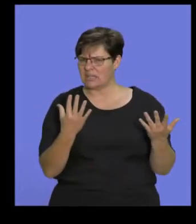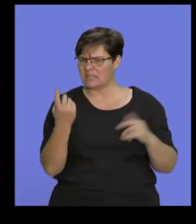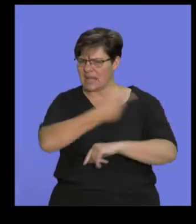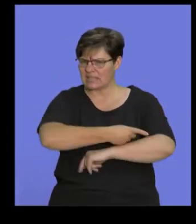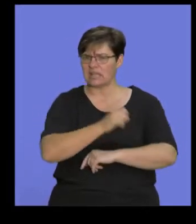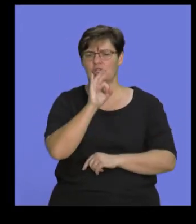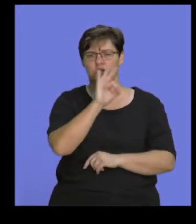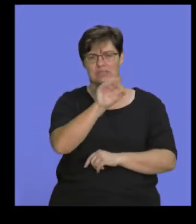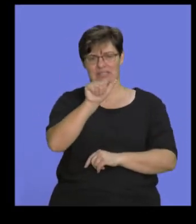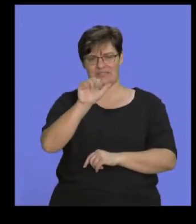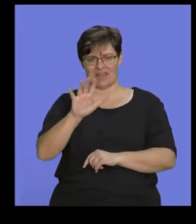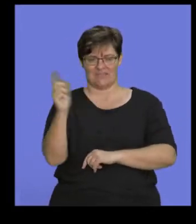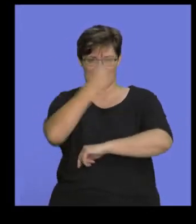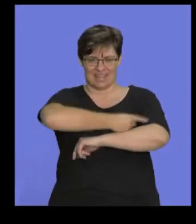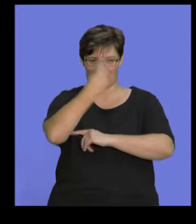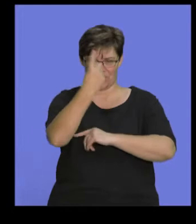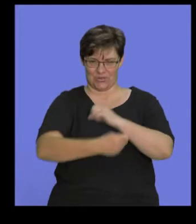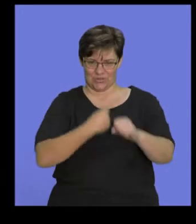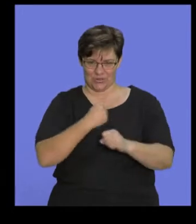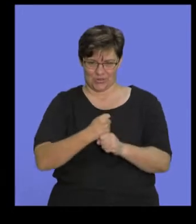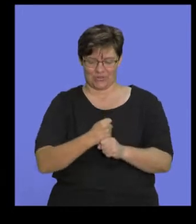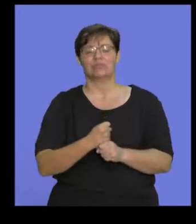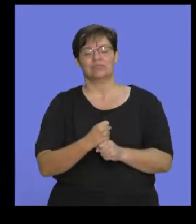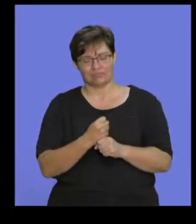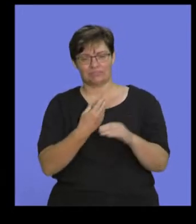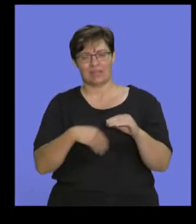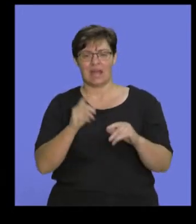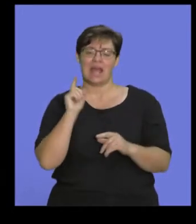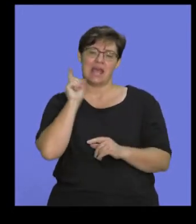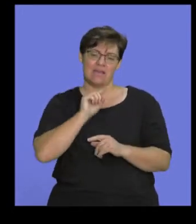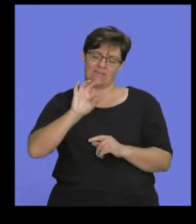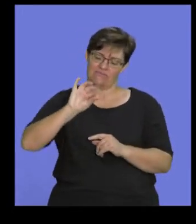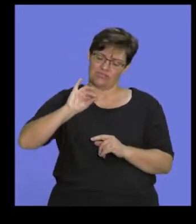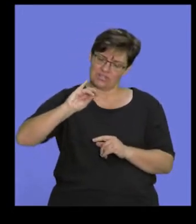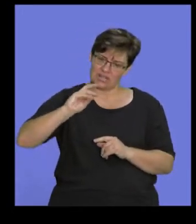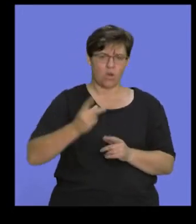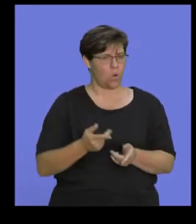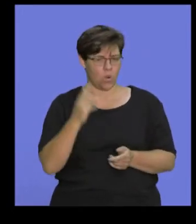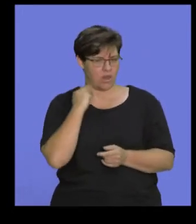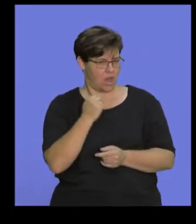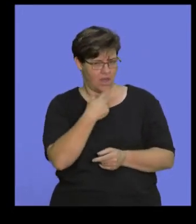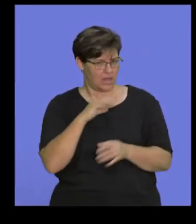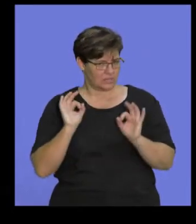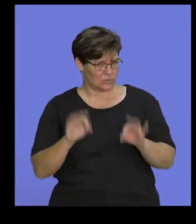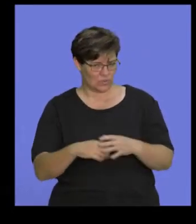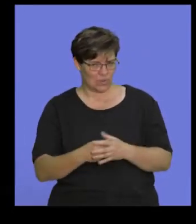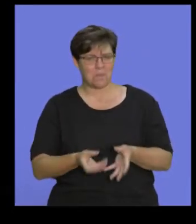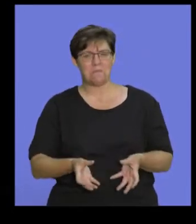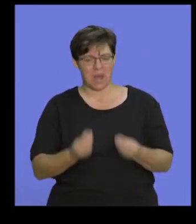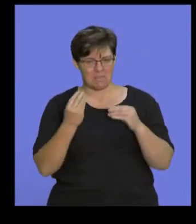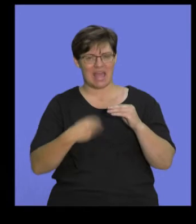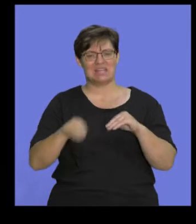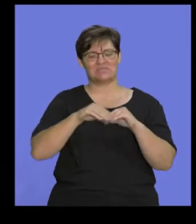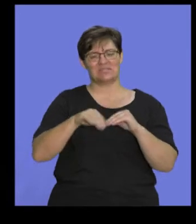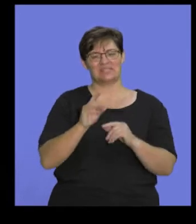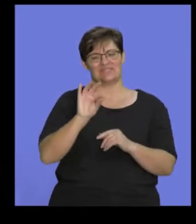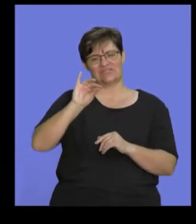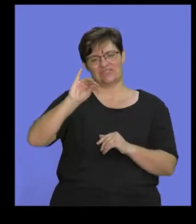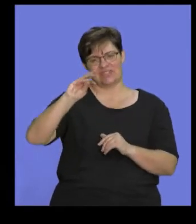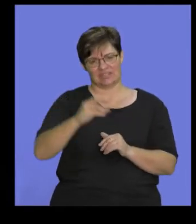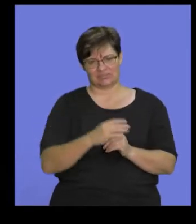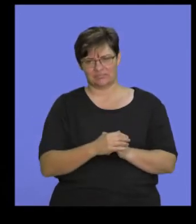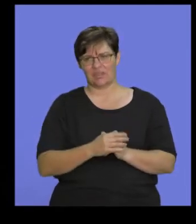have 365 days, so you're getting your interest every day. How nice would that be, just to get interest